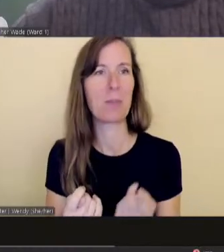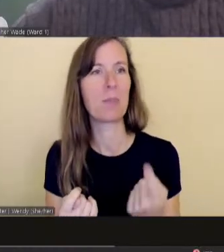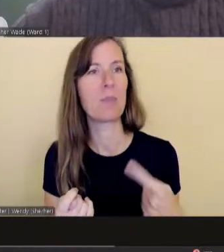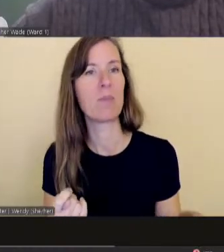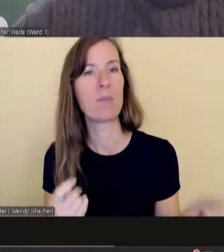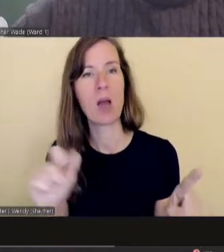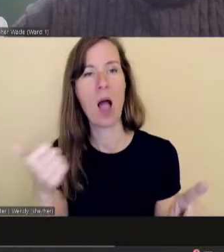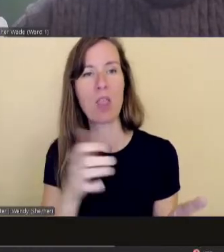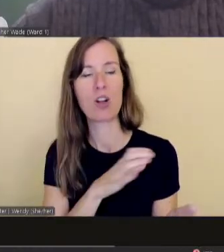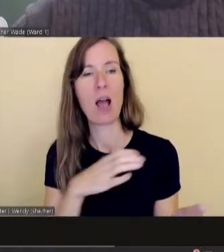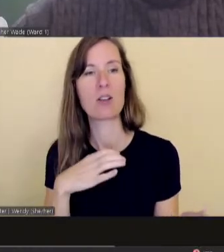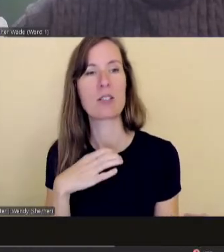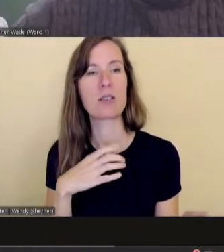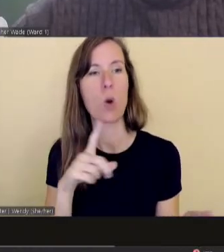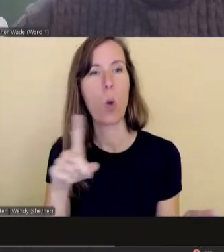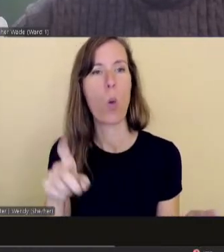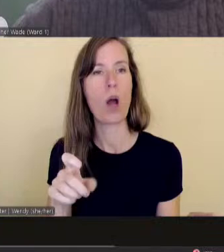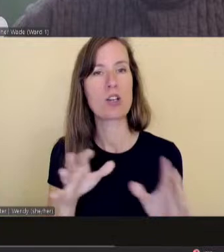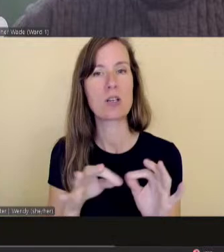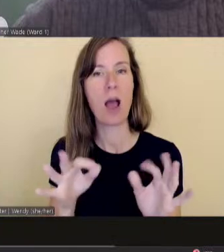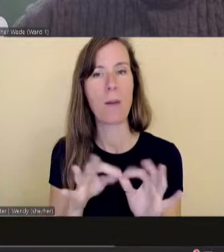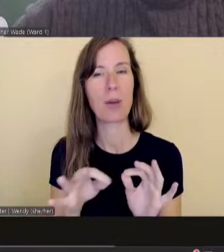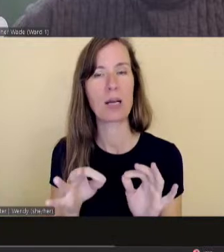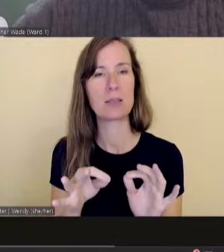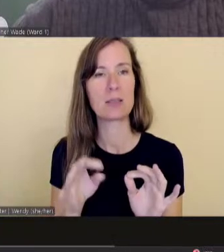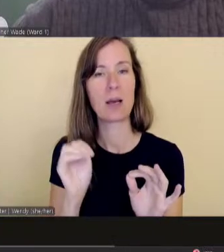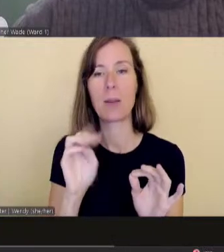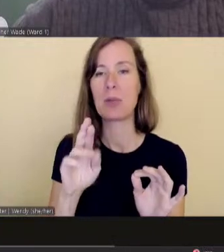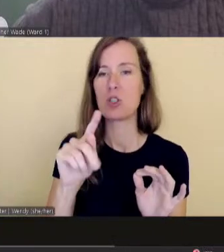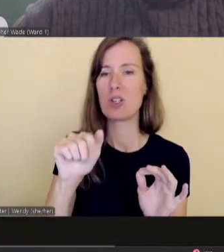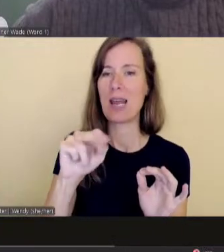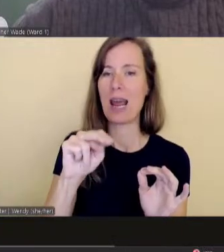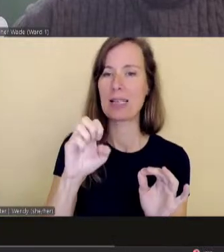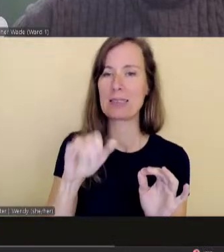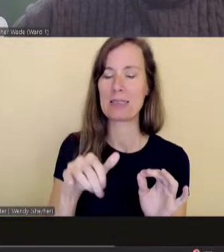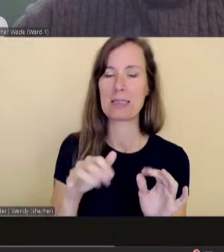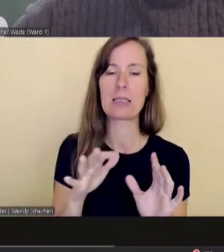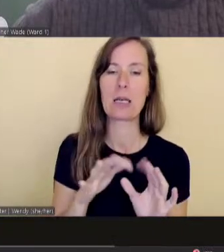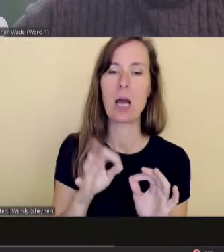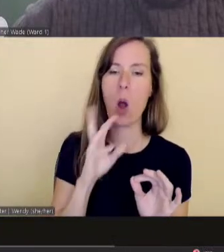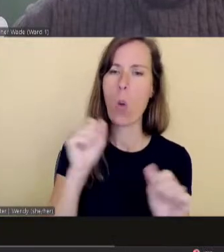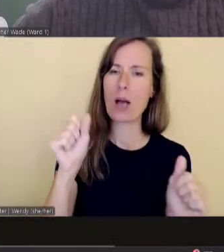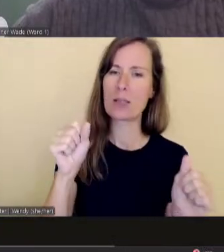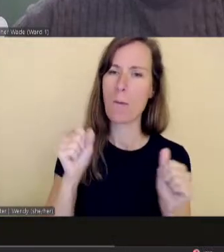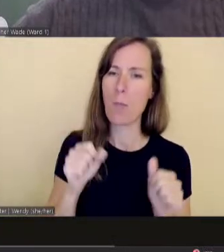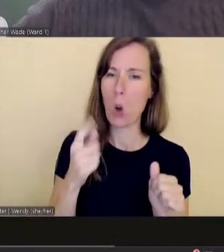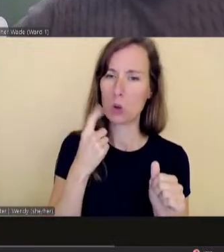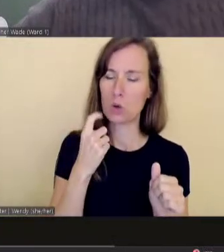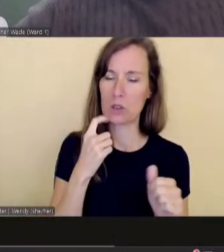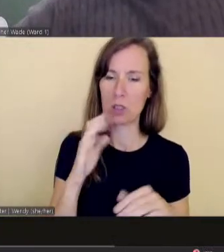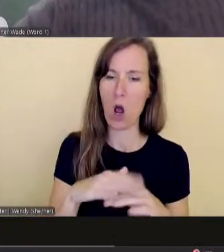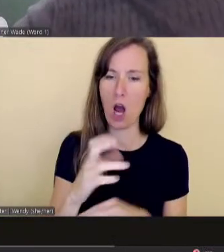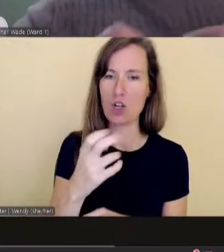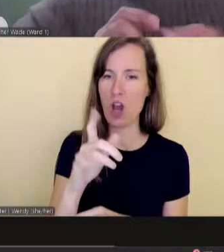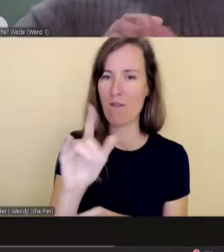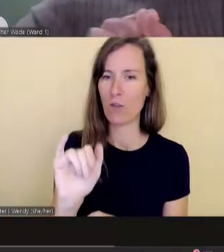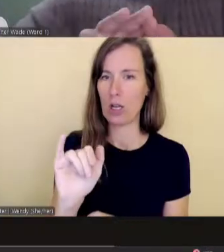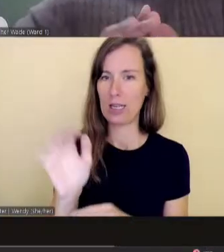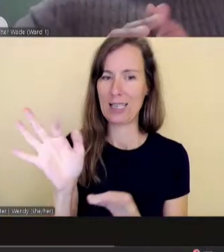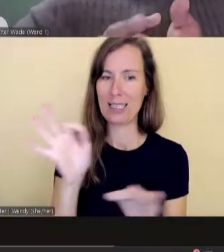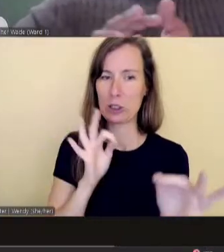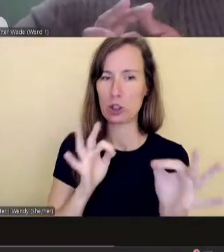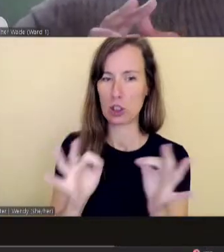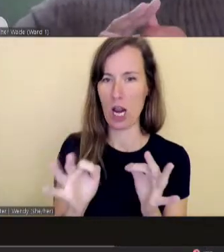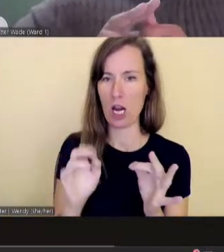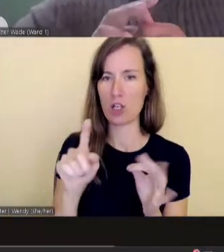Tanzi. There was a post on the Cheverly Exchange recently about someone